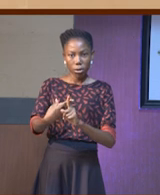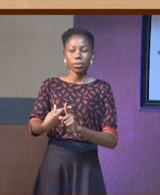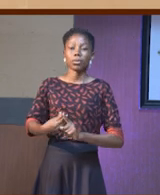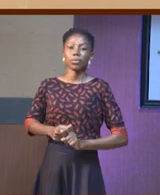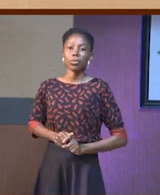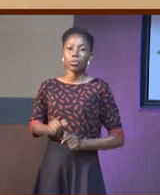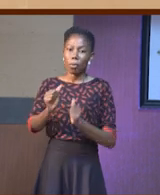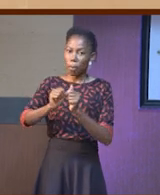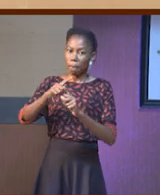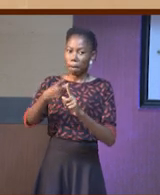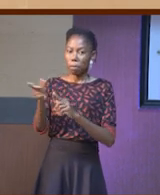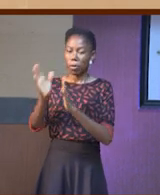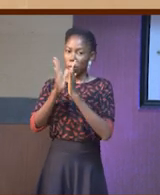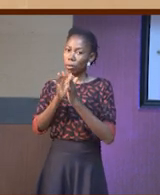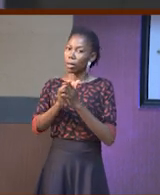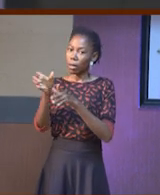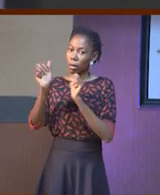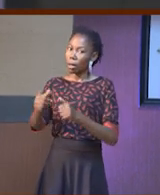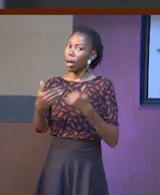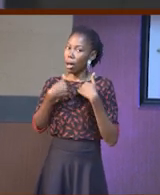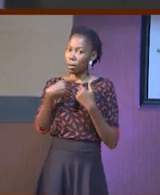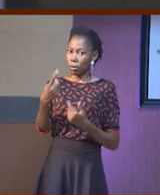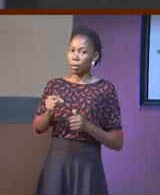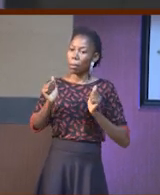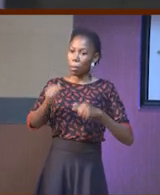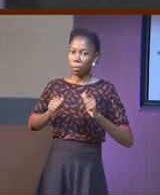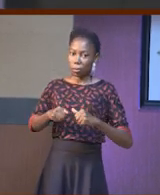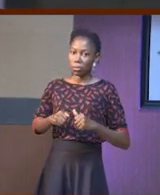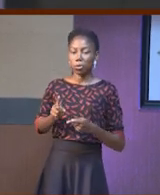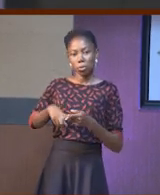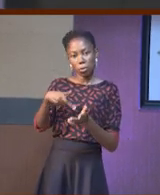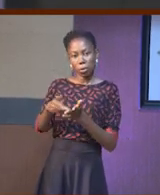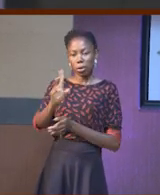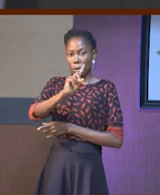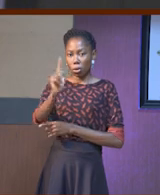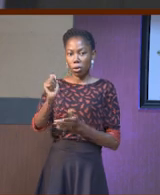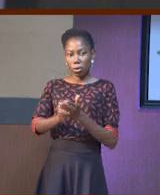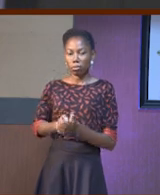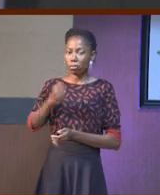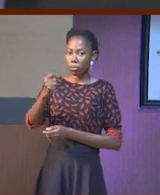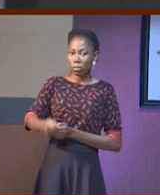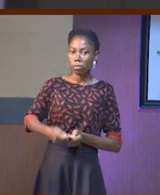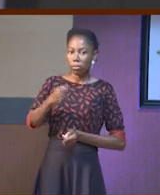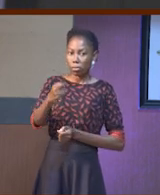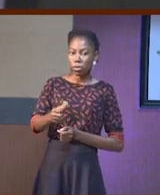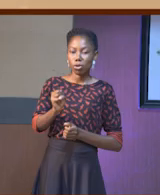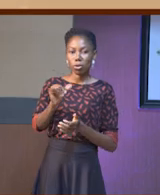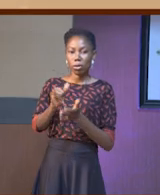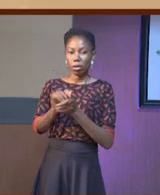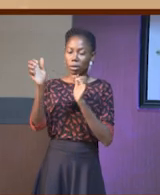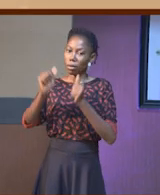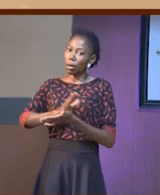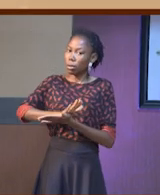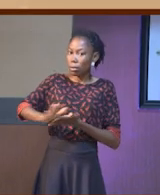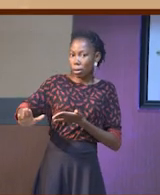I pray I get the means by January, by God's grace. I'll start paying in installments so that I can